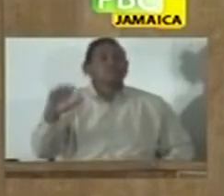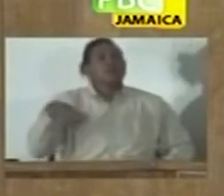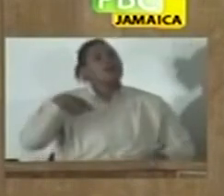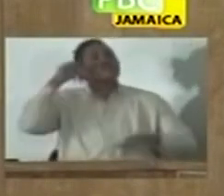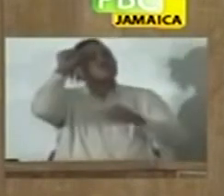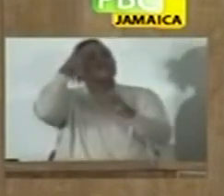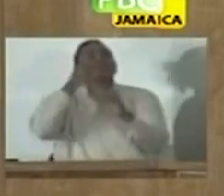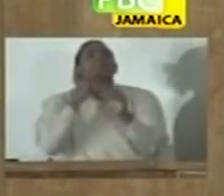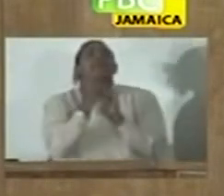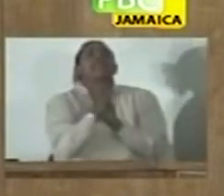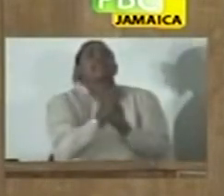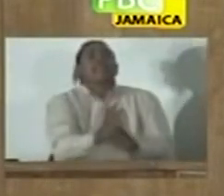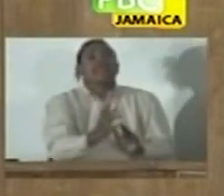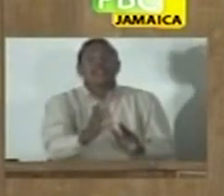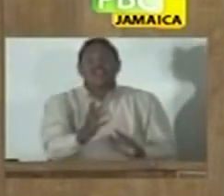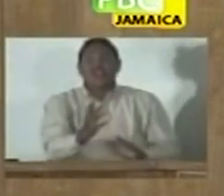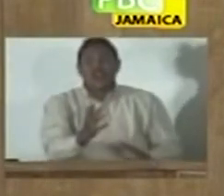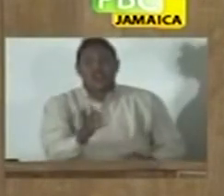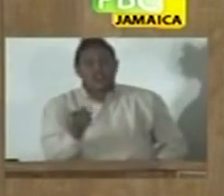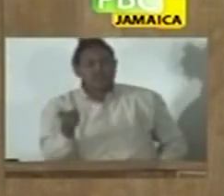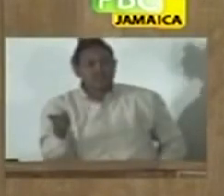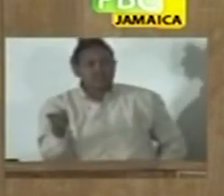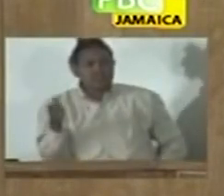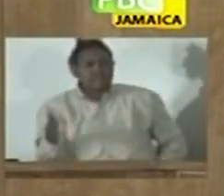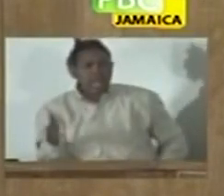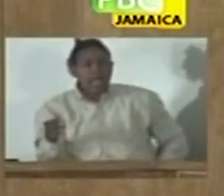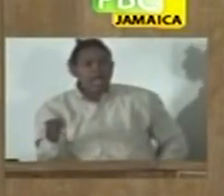leader on that side